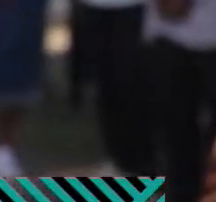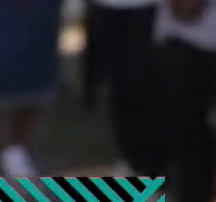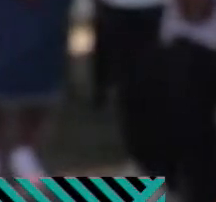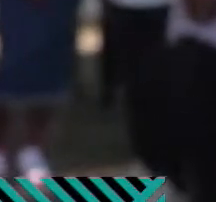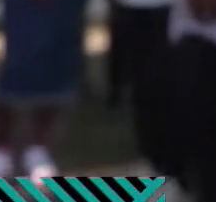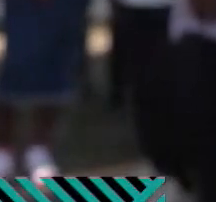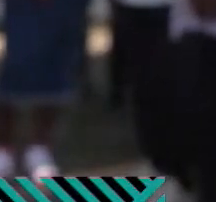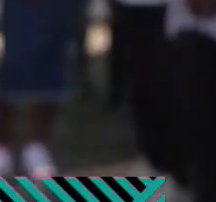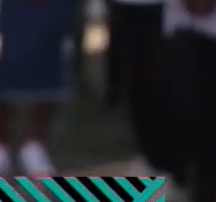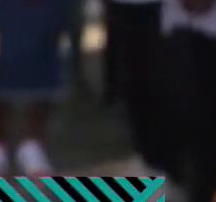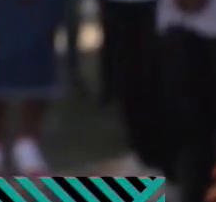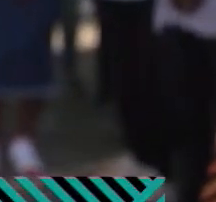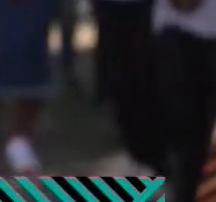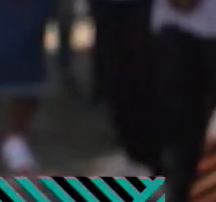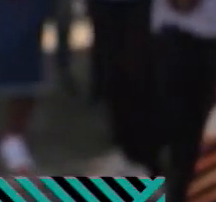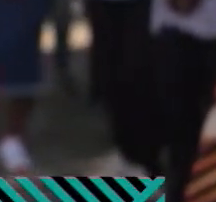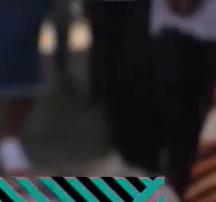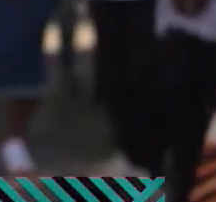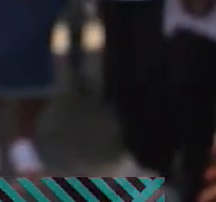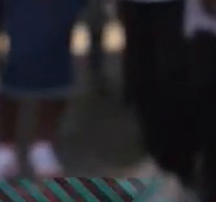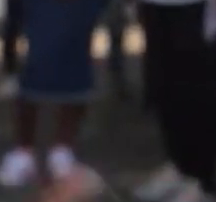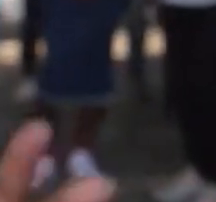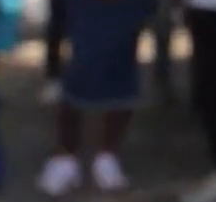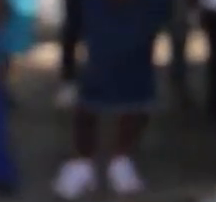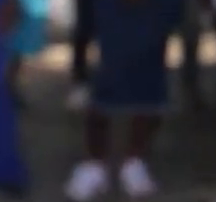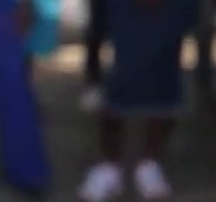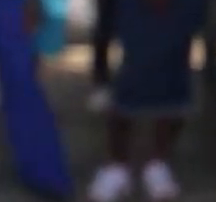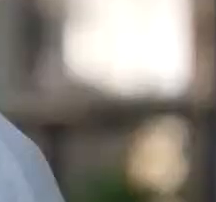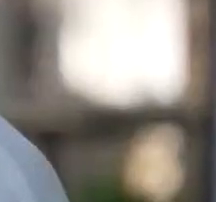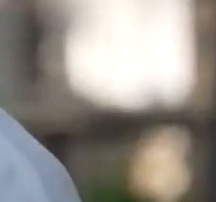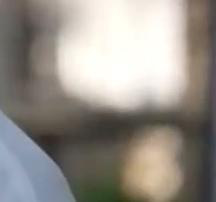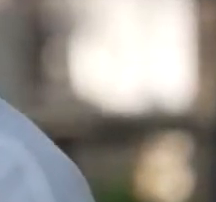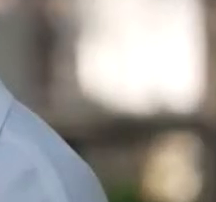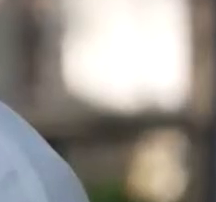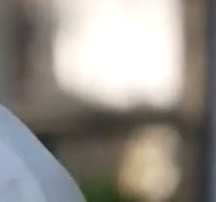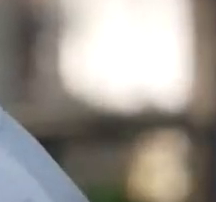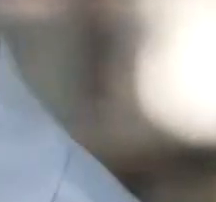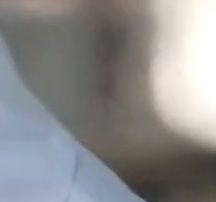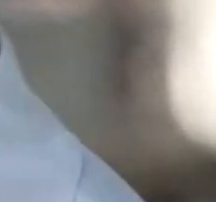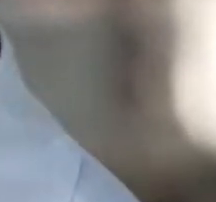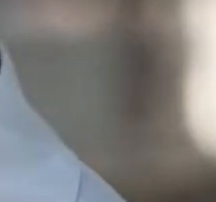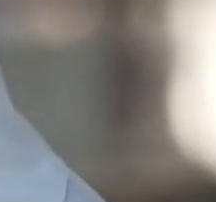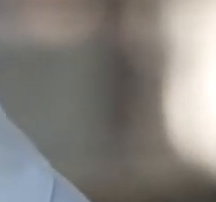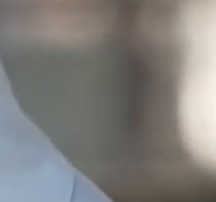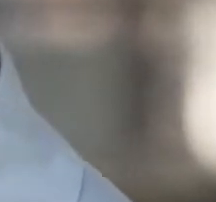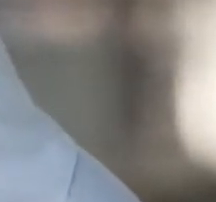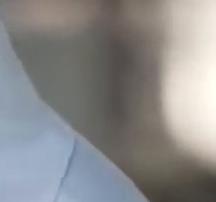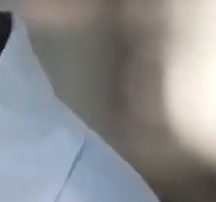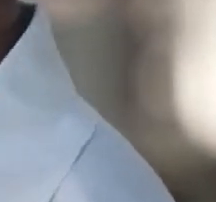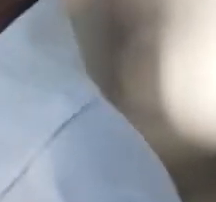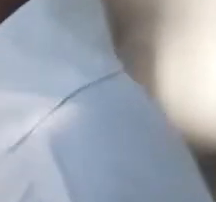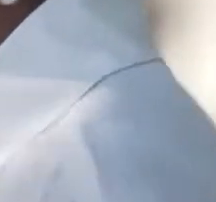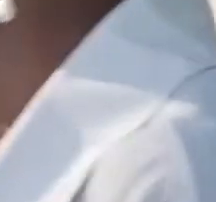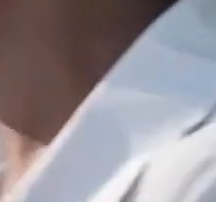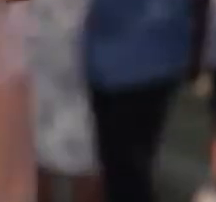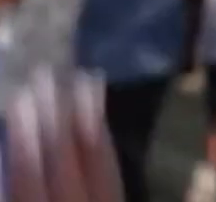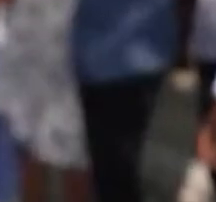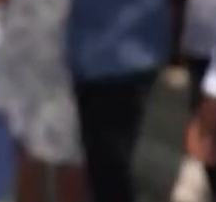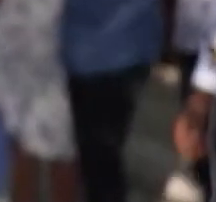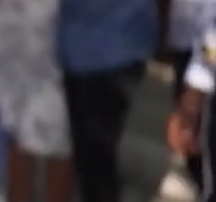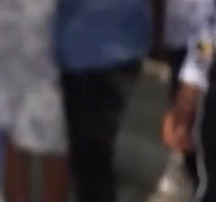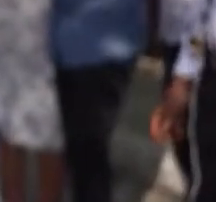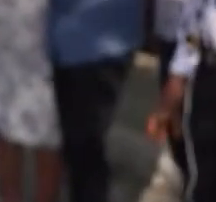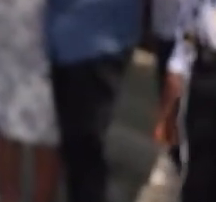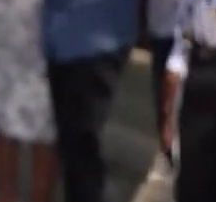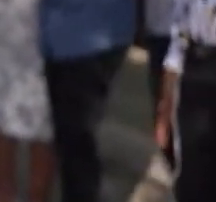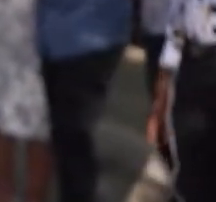expression strong African woman. In this country they certainly are, having had a female president in Ellen Sirleaf Johnson. But this